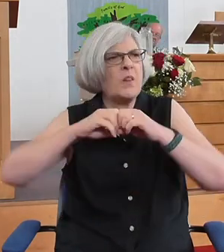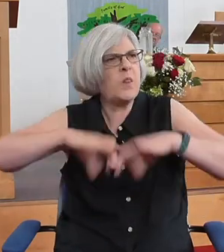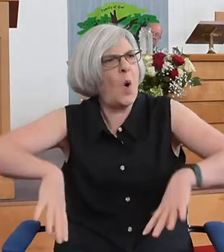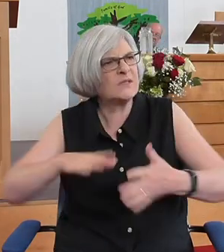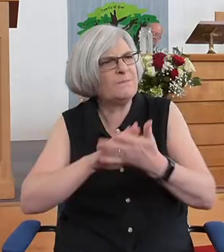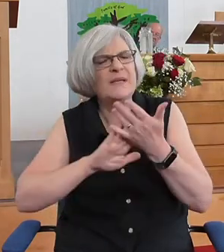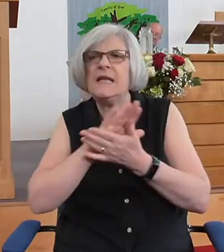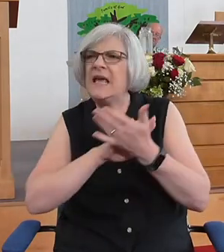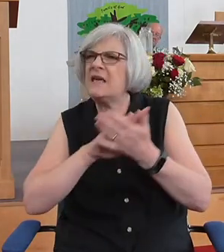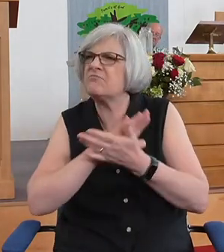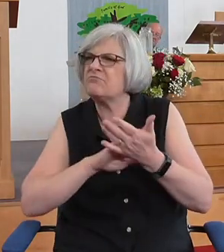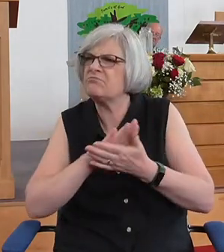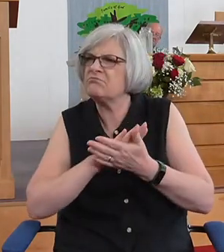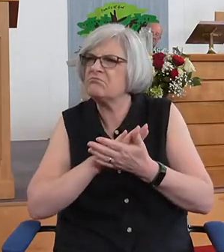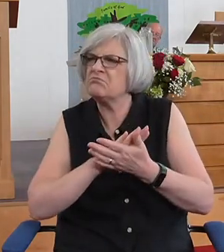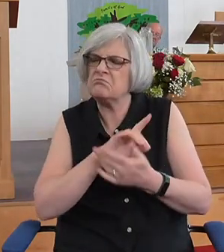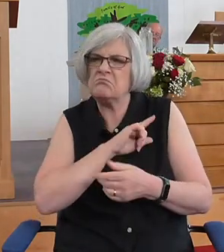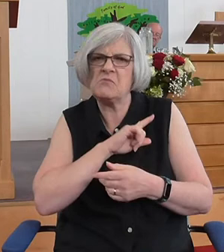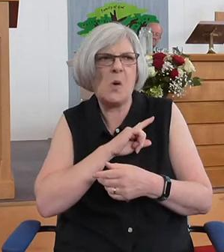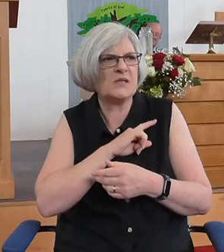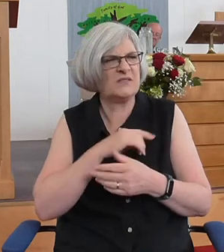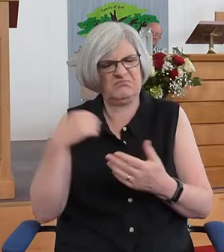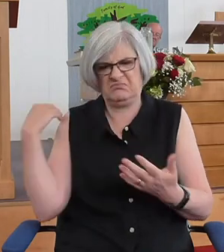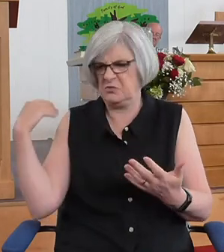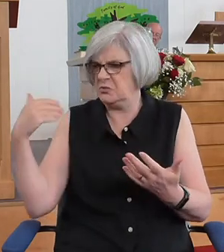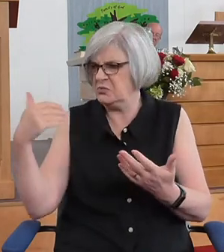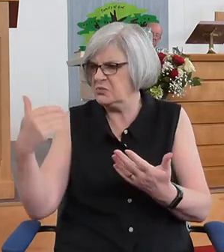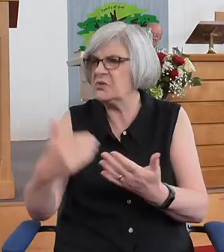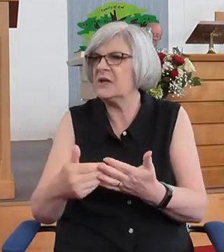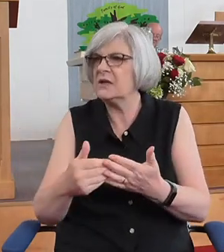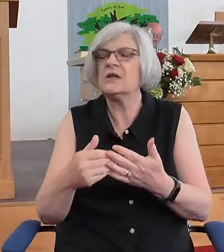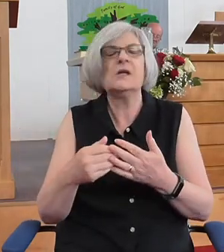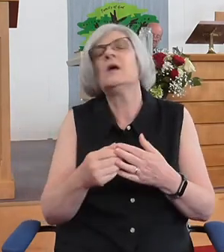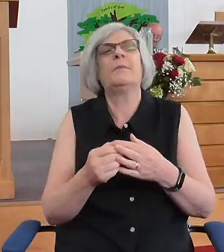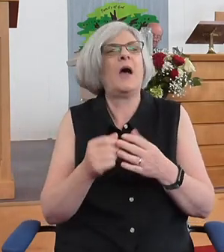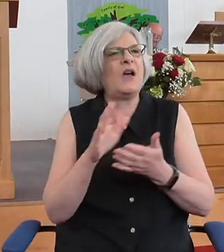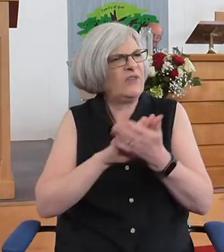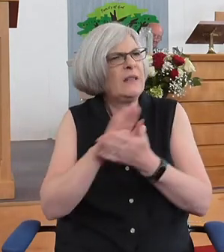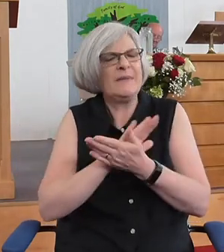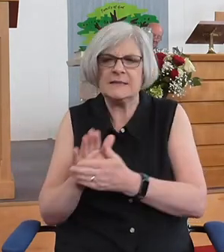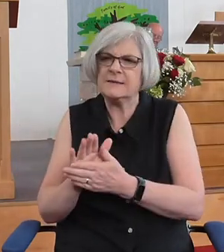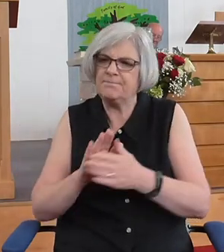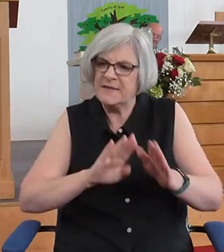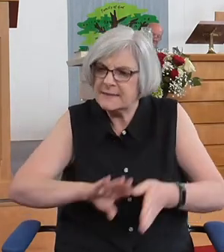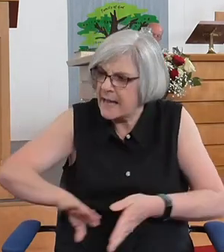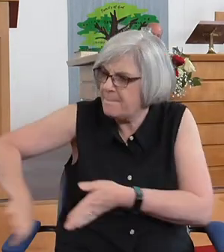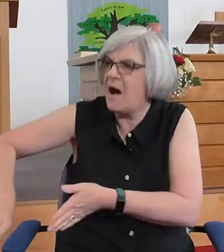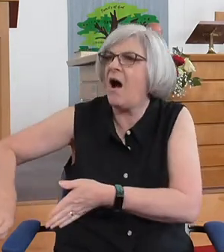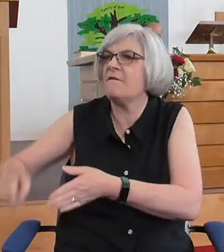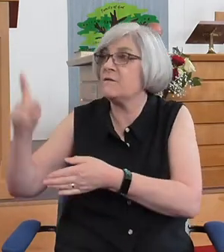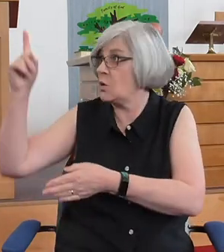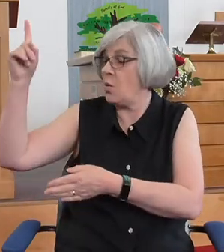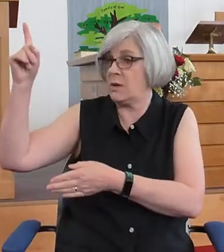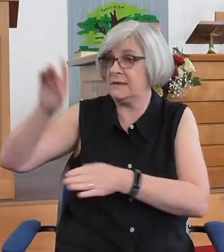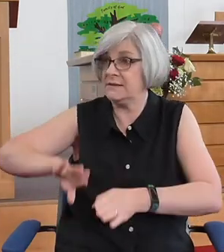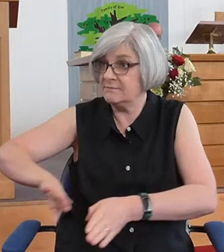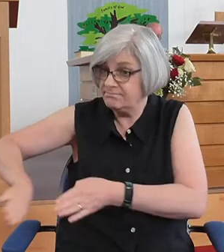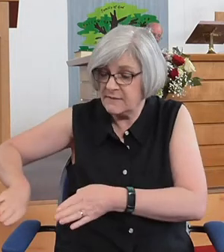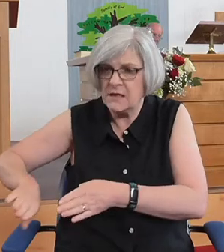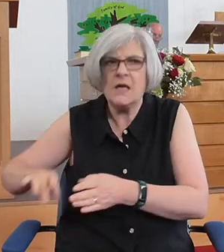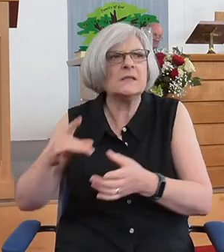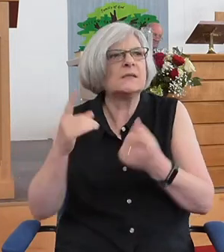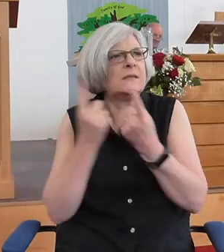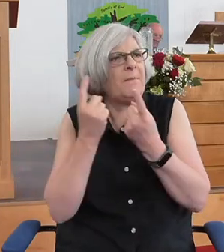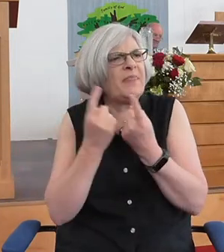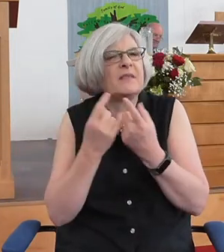us sometimes because it's such a fancy word. But it really means setting something apart for God. Something that cost us,